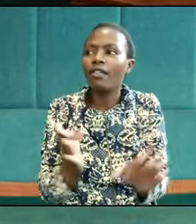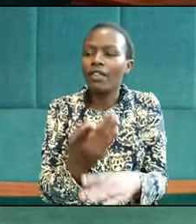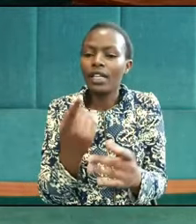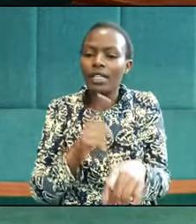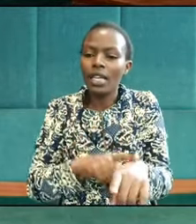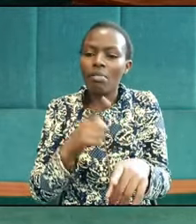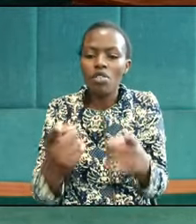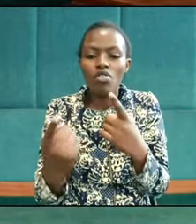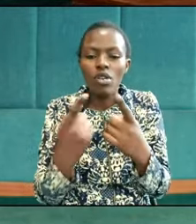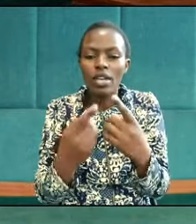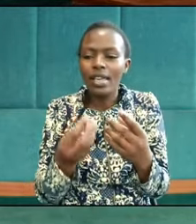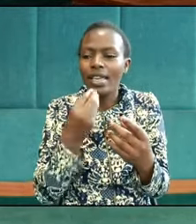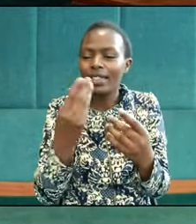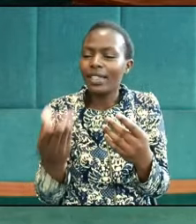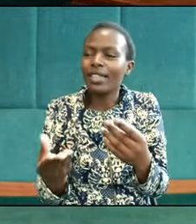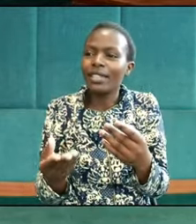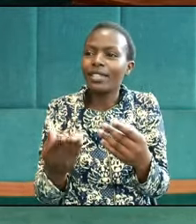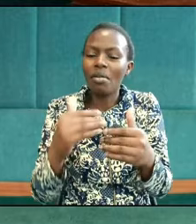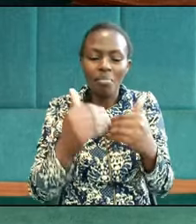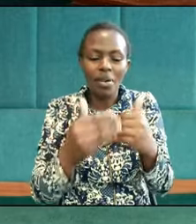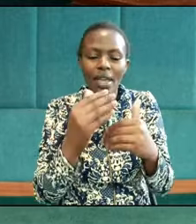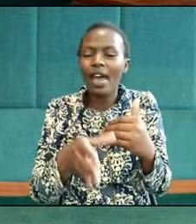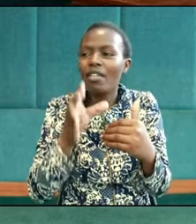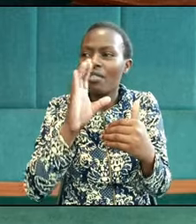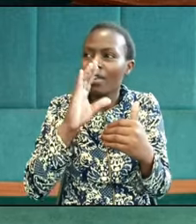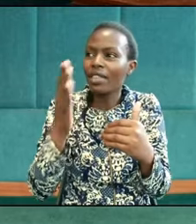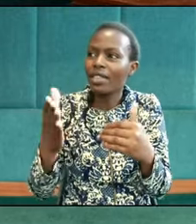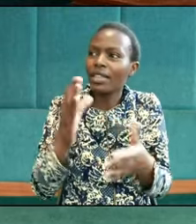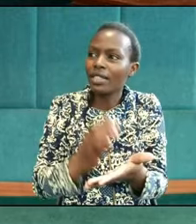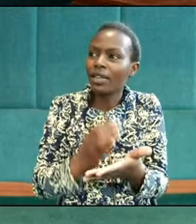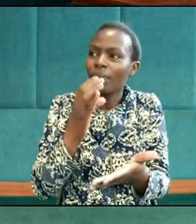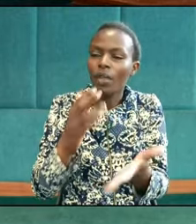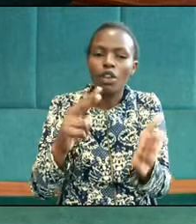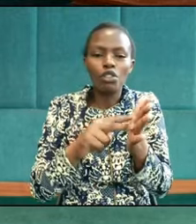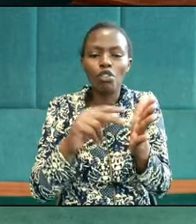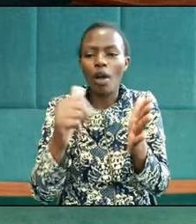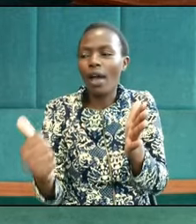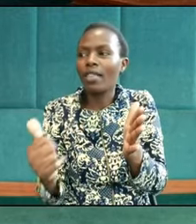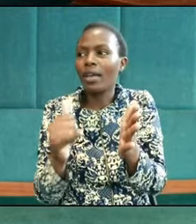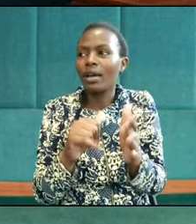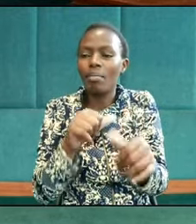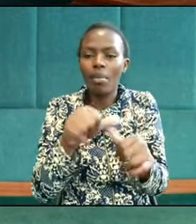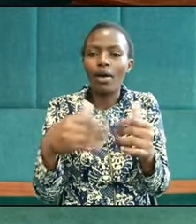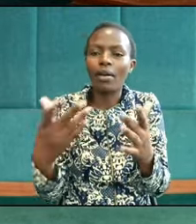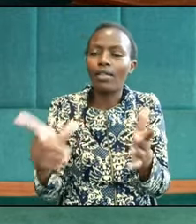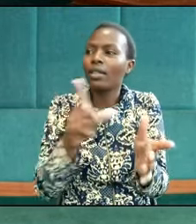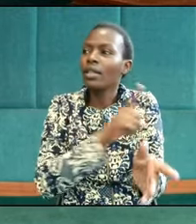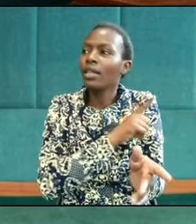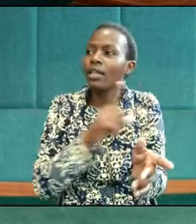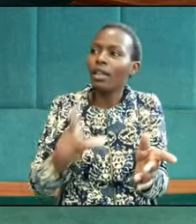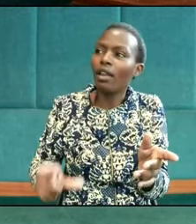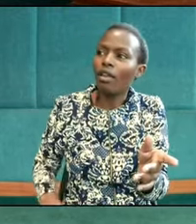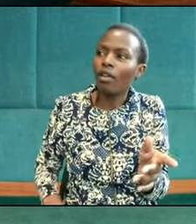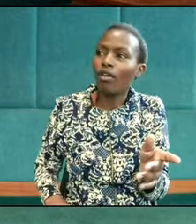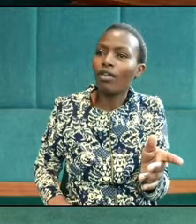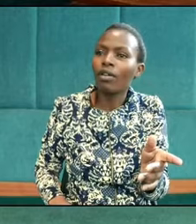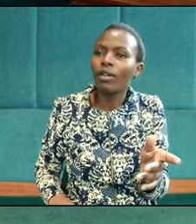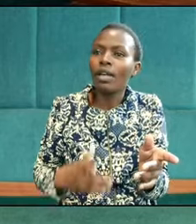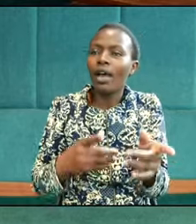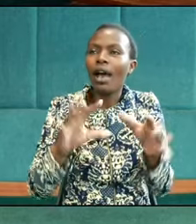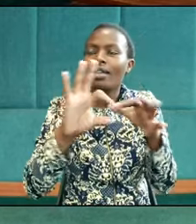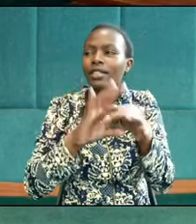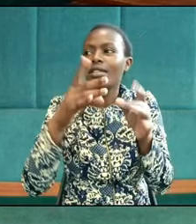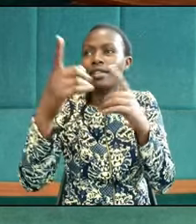eat this bread and drink this cup, you show others about the Lord's death until he